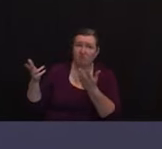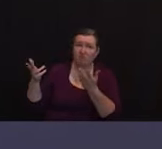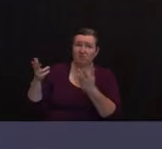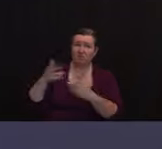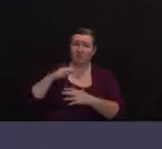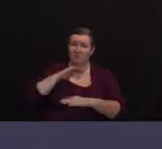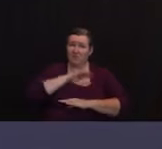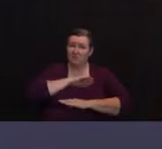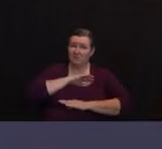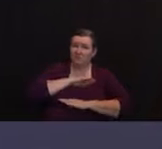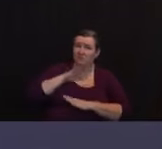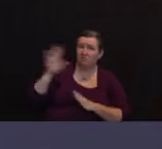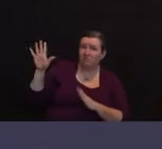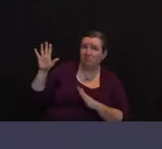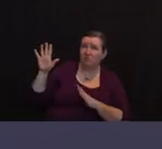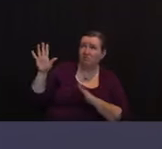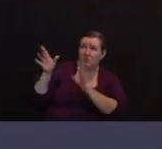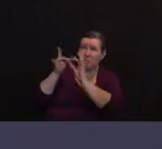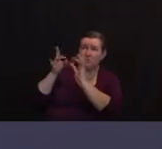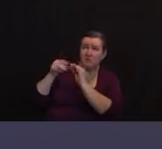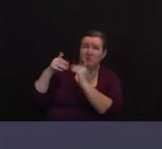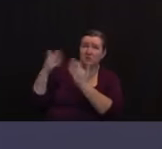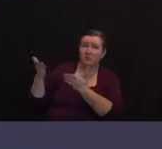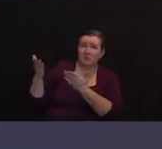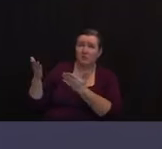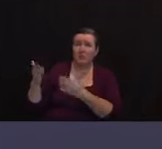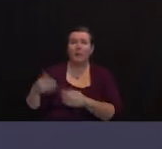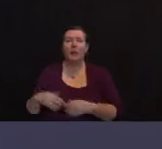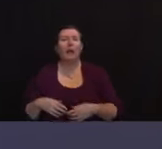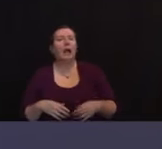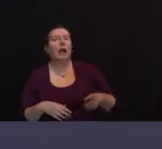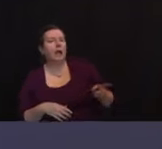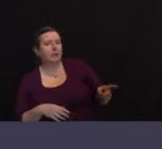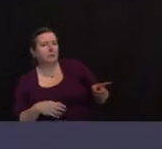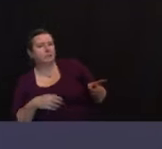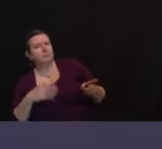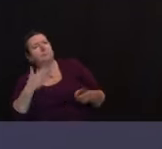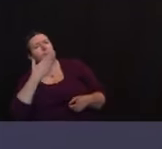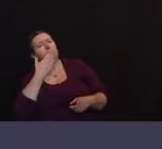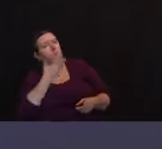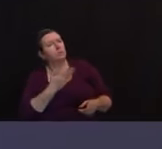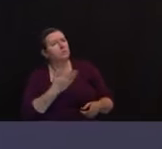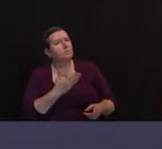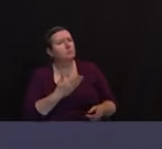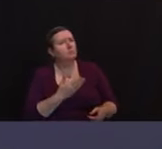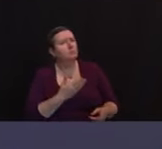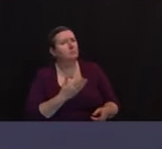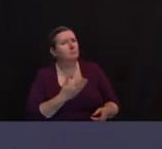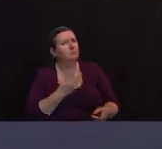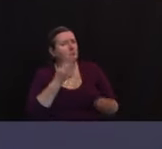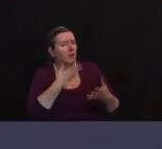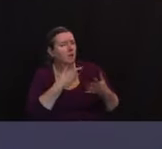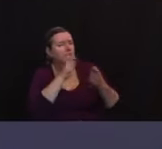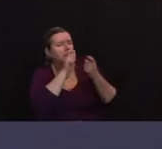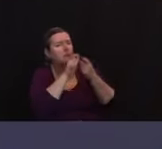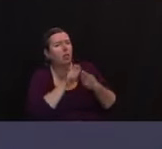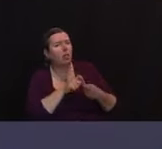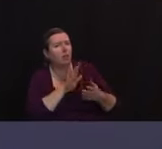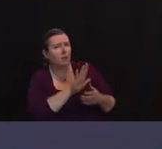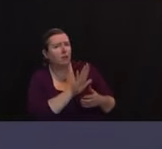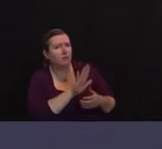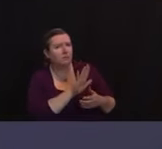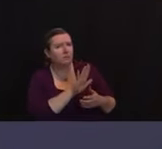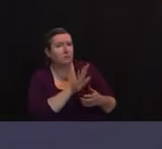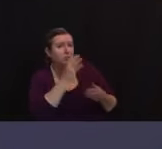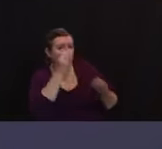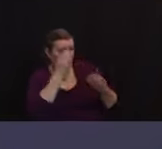transparency? Thanks. I want to say, among other things, I appreciate your sparing me the details. But if you give me the list, I'll make sure we make it public.